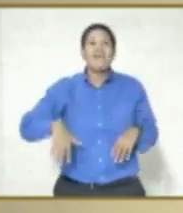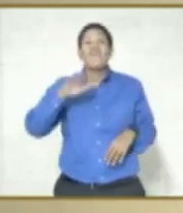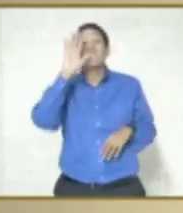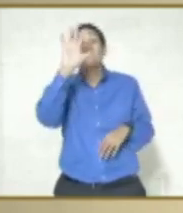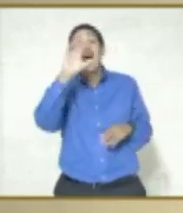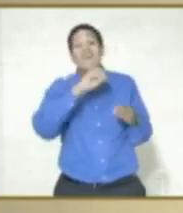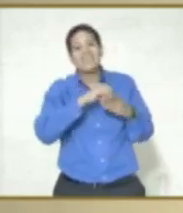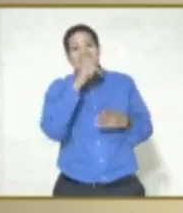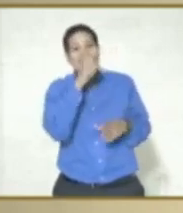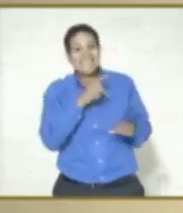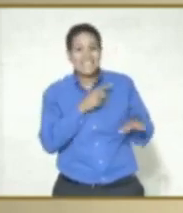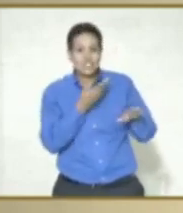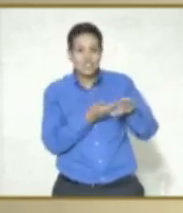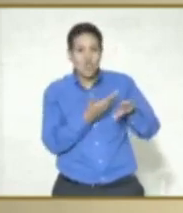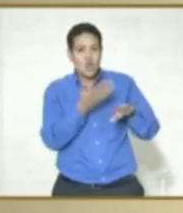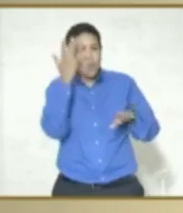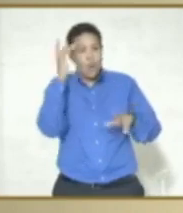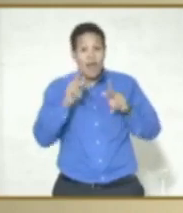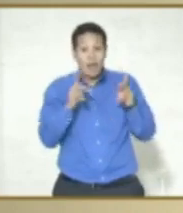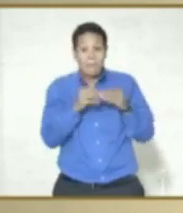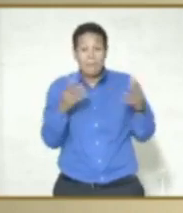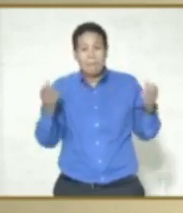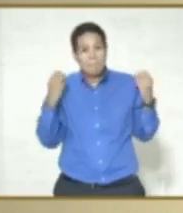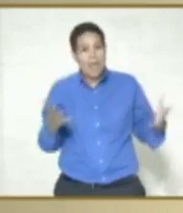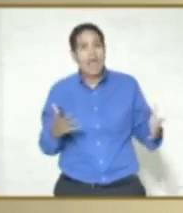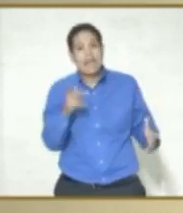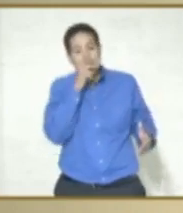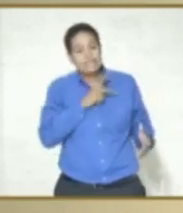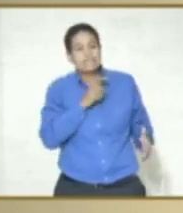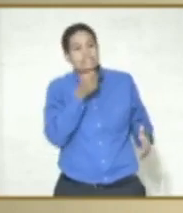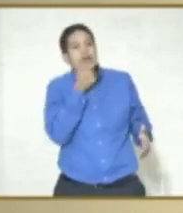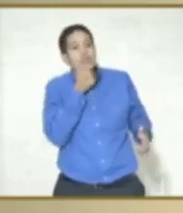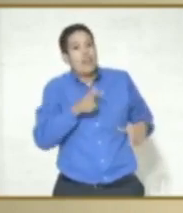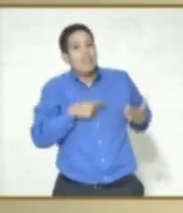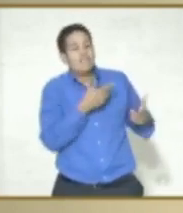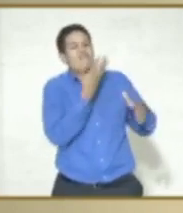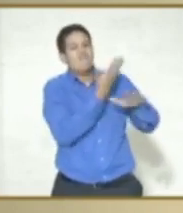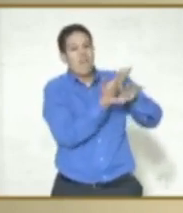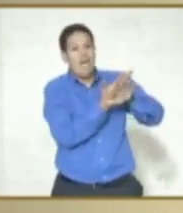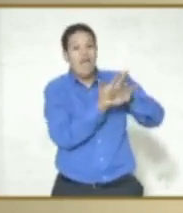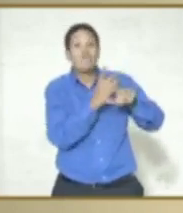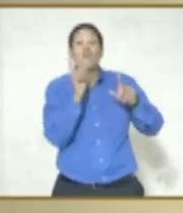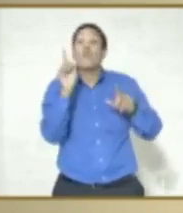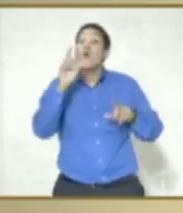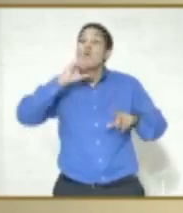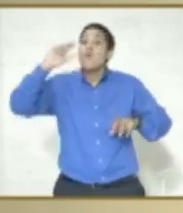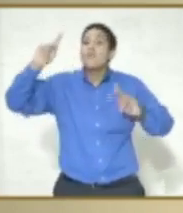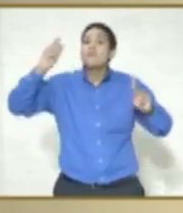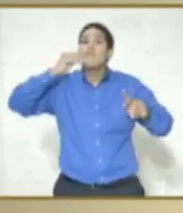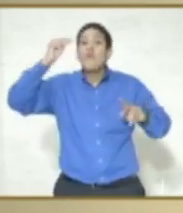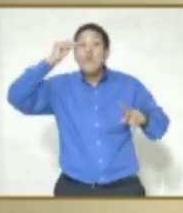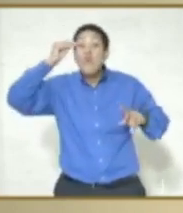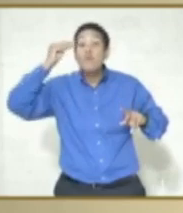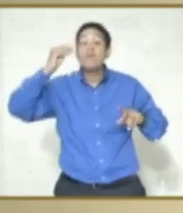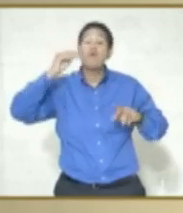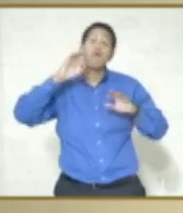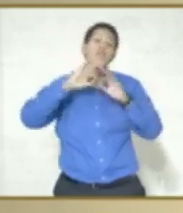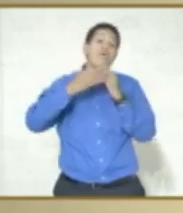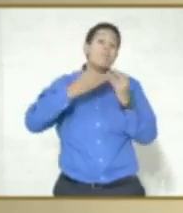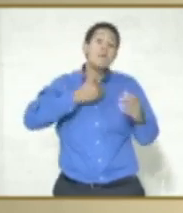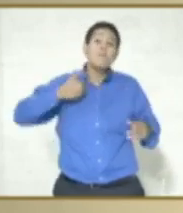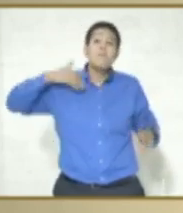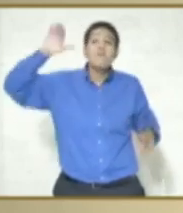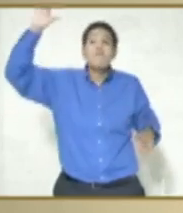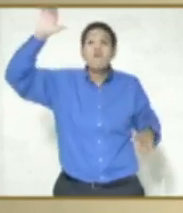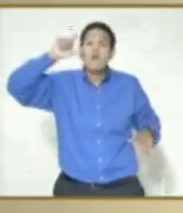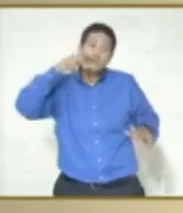corporate area because, of course, of the population. So where senior citizens at home and family members in the diaspora or family members at